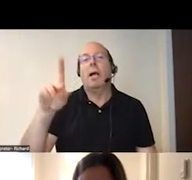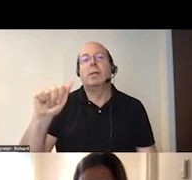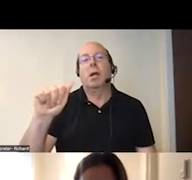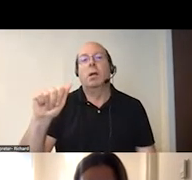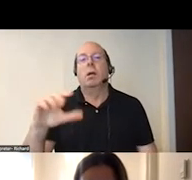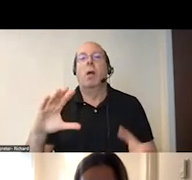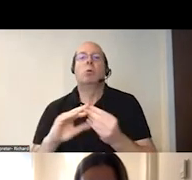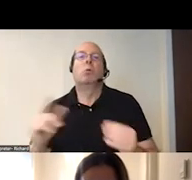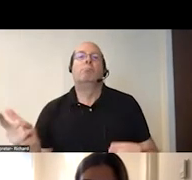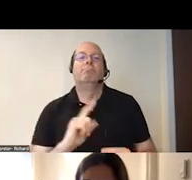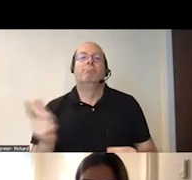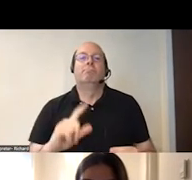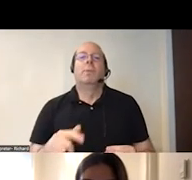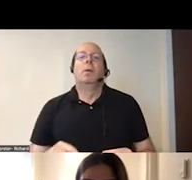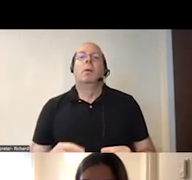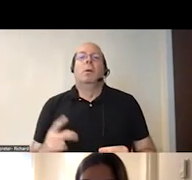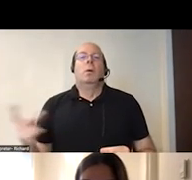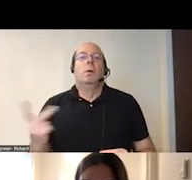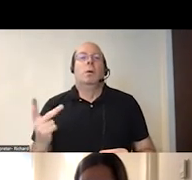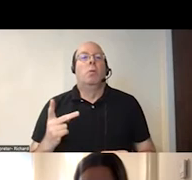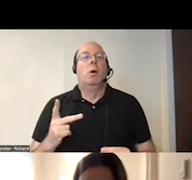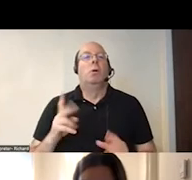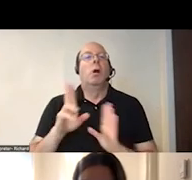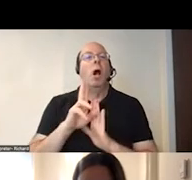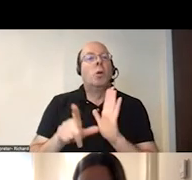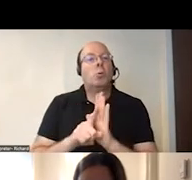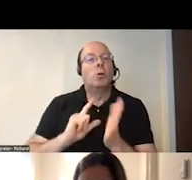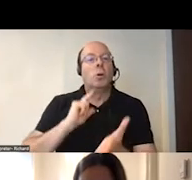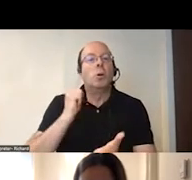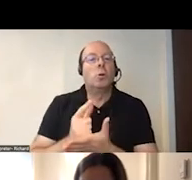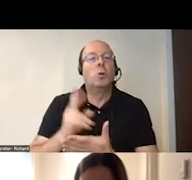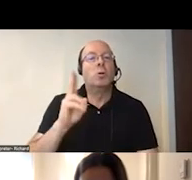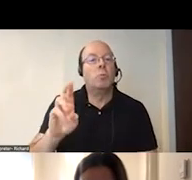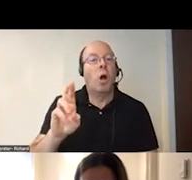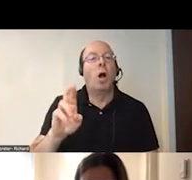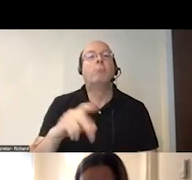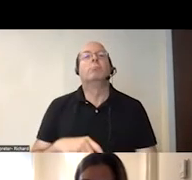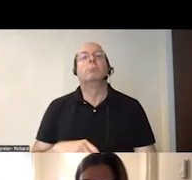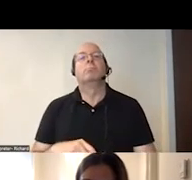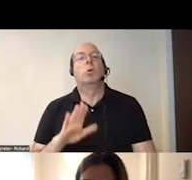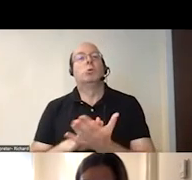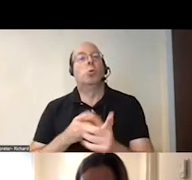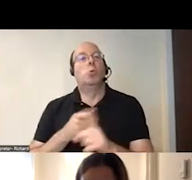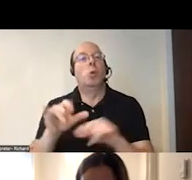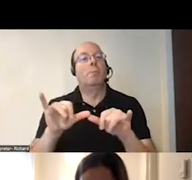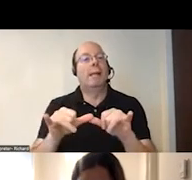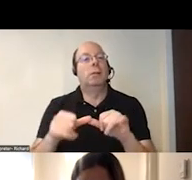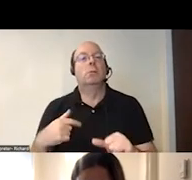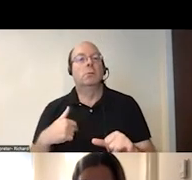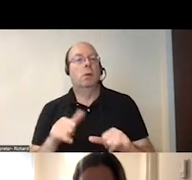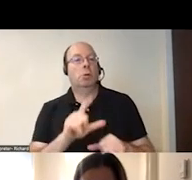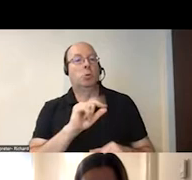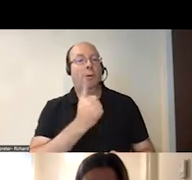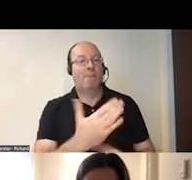and forth, but we're both U of R undergrad alums. We went to school for engineering. I graduated